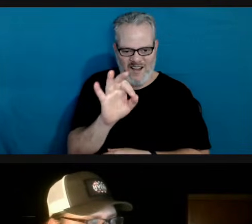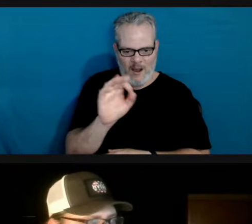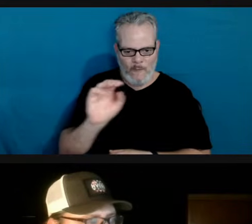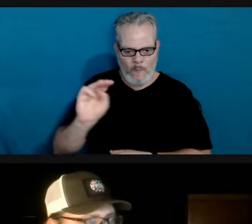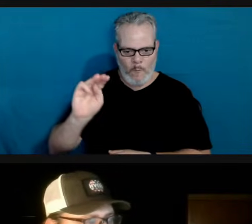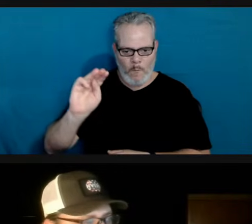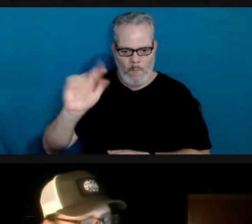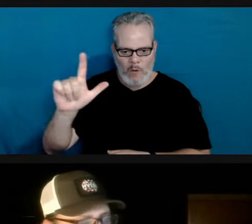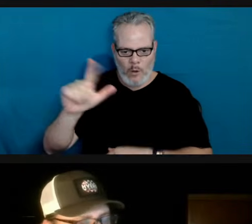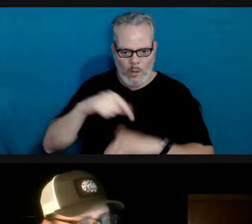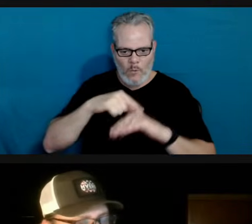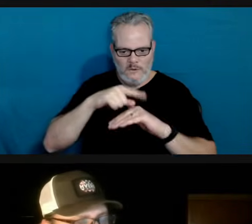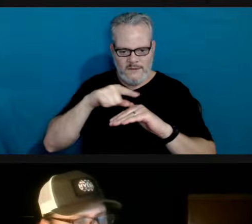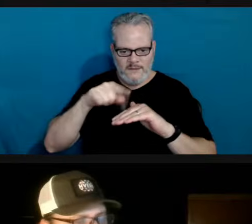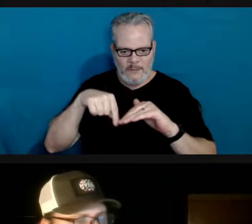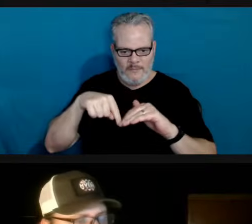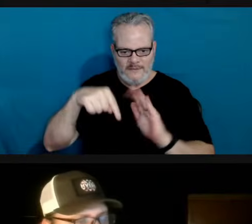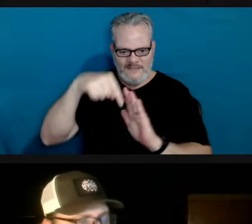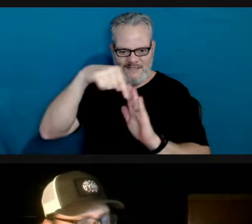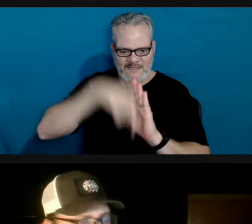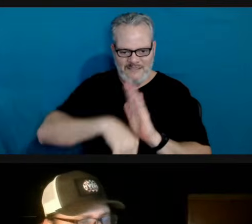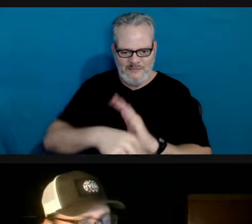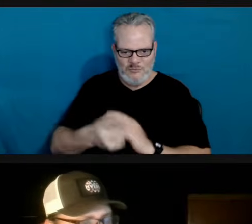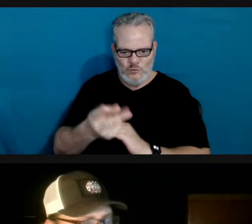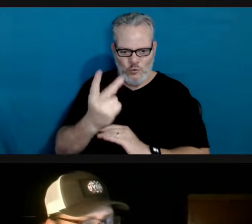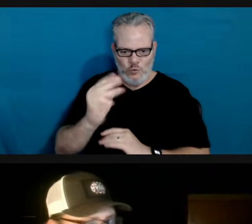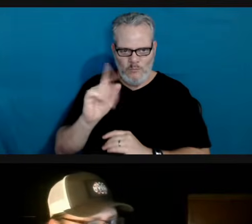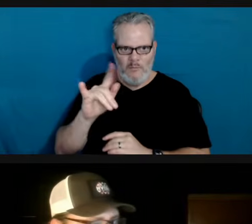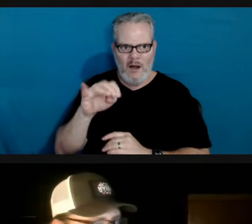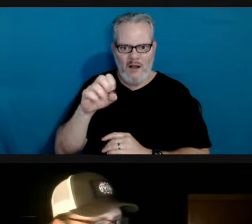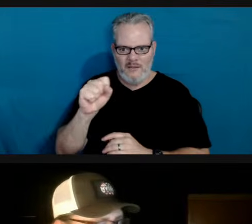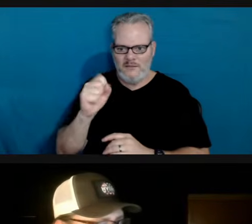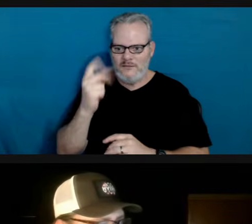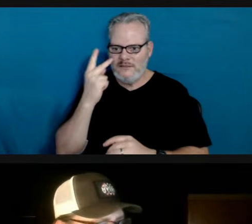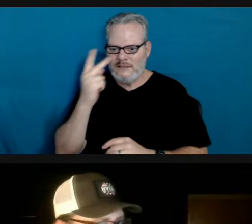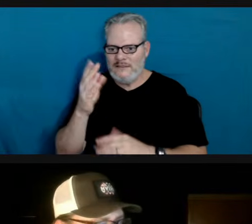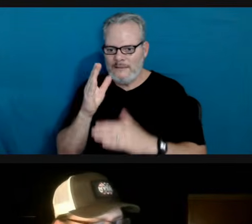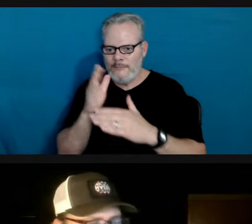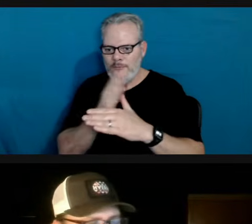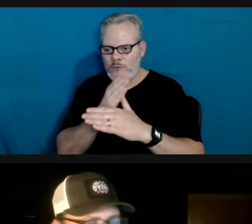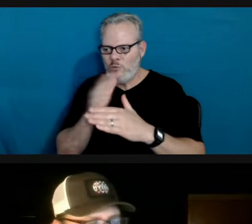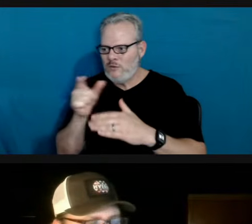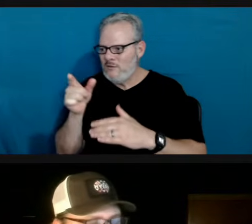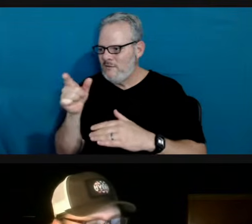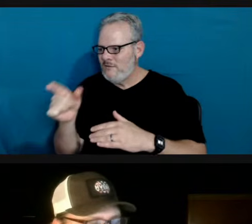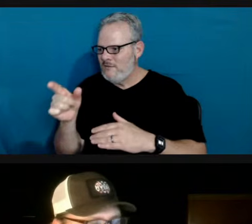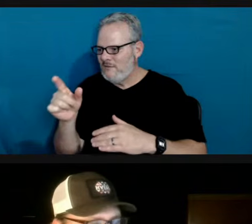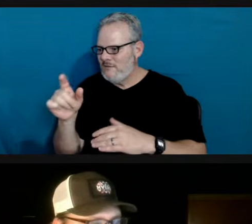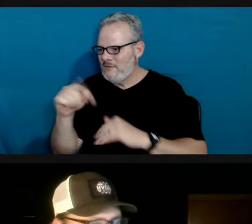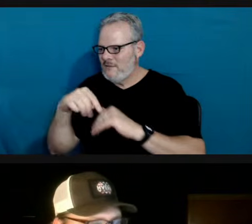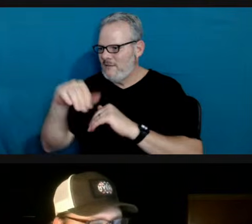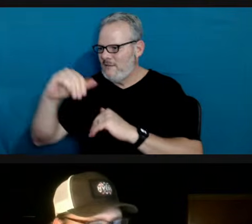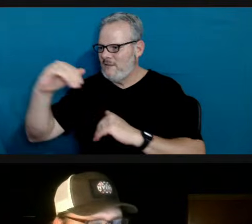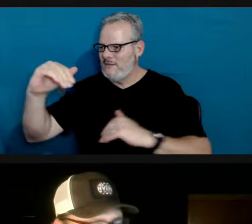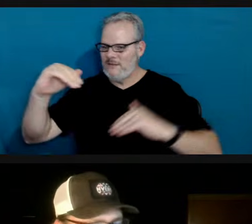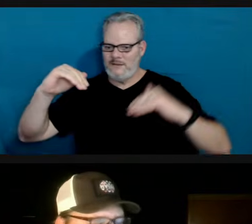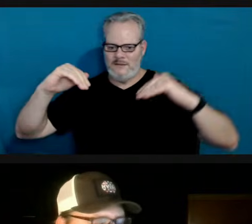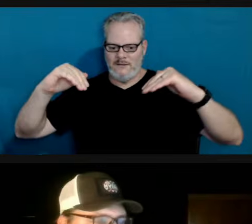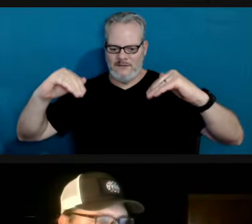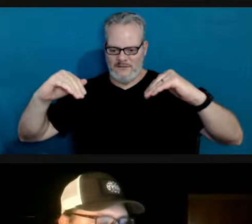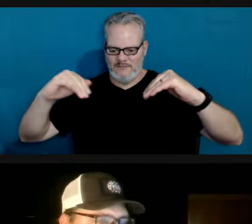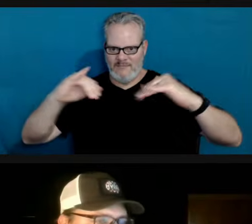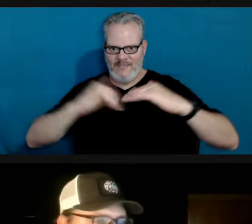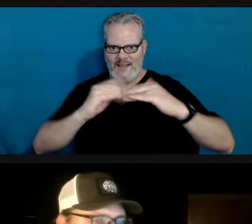down. Actually, it's on the east flank between the summit and Kīlauea summit, in that adjustment zone right in the middle